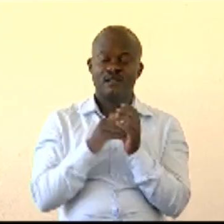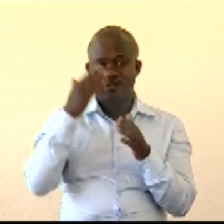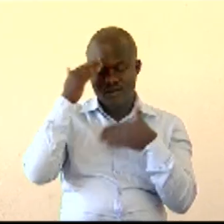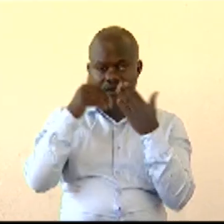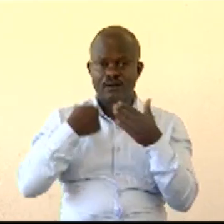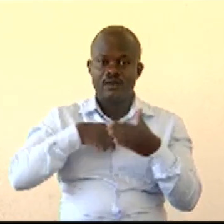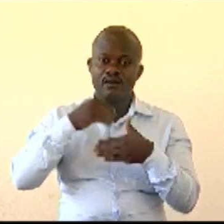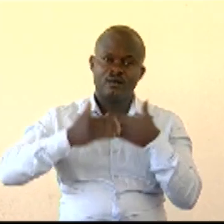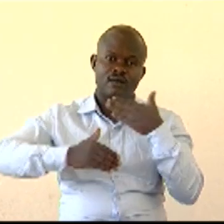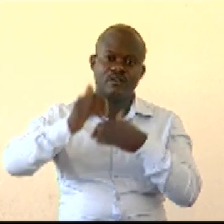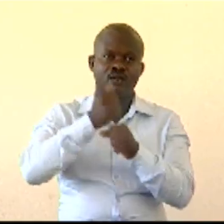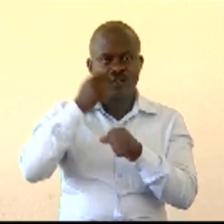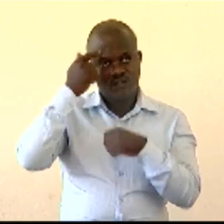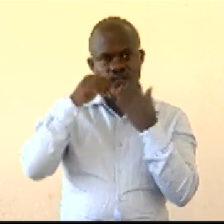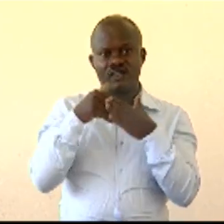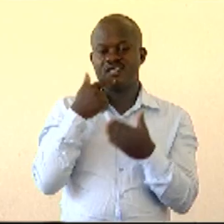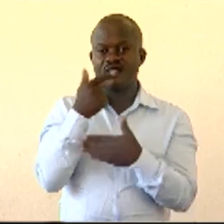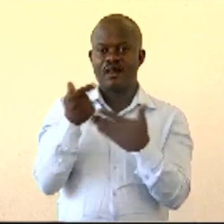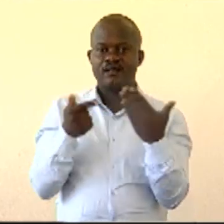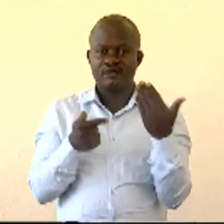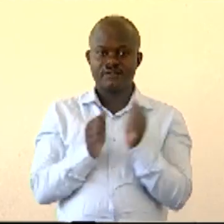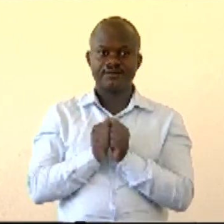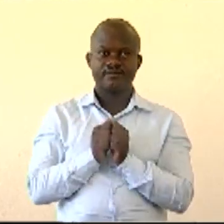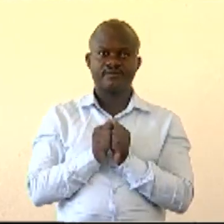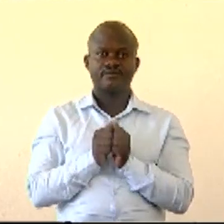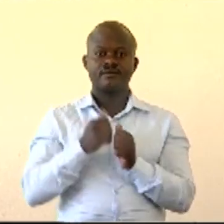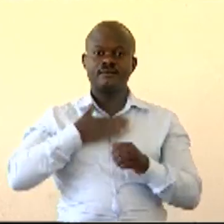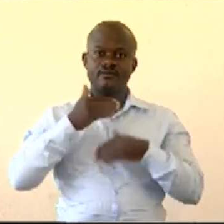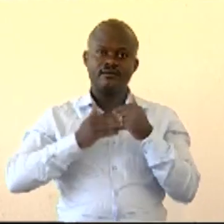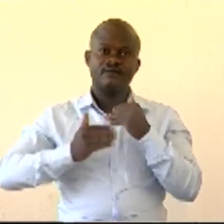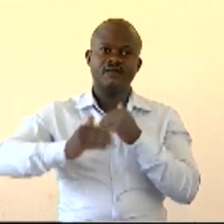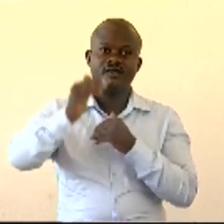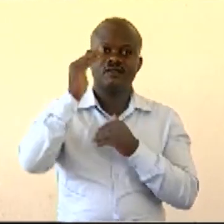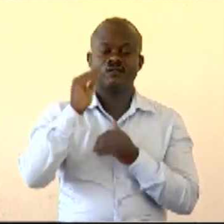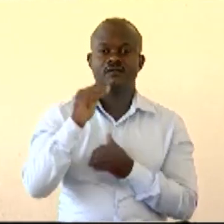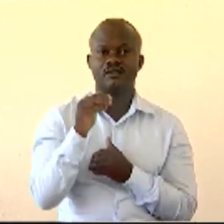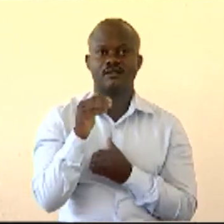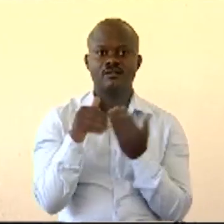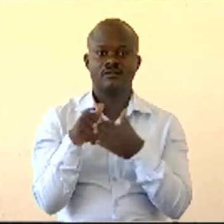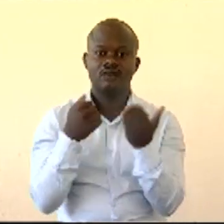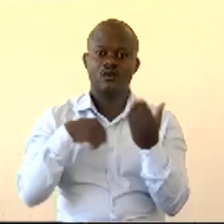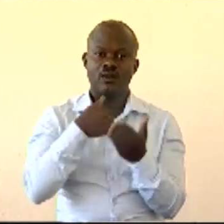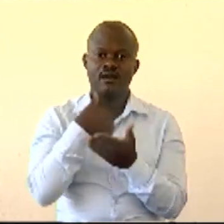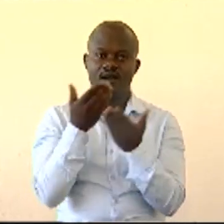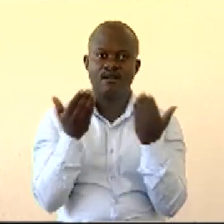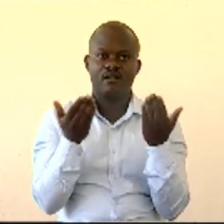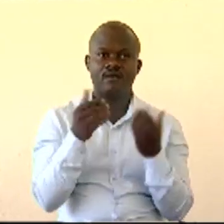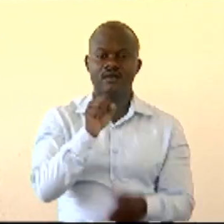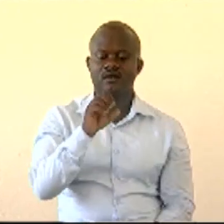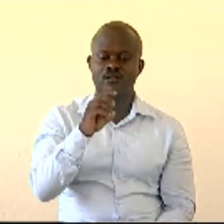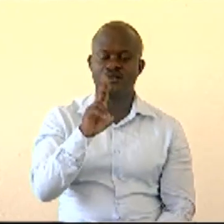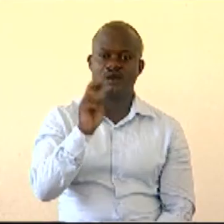going to do for you is that I'm going to write the balanced equation. We have